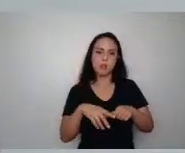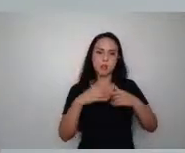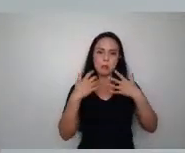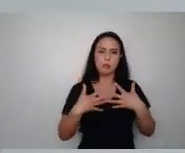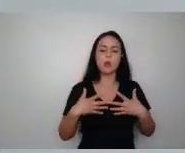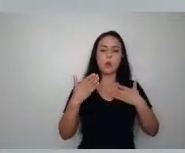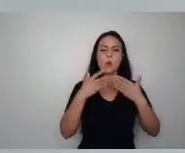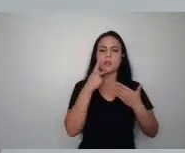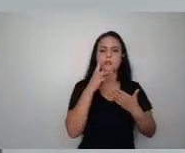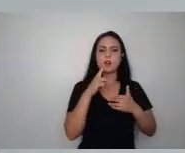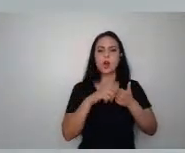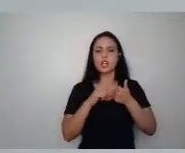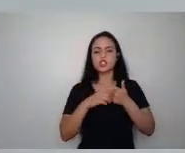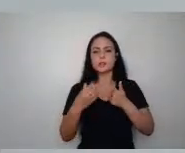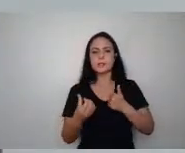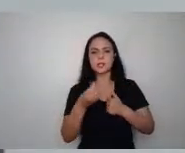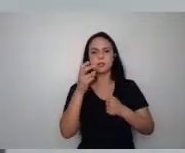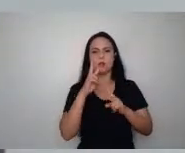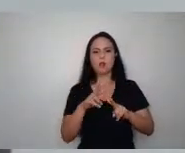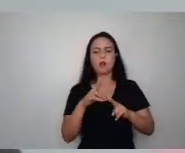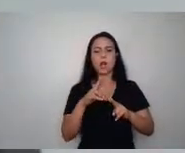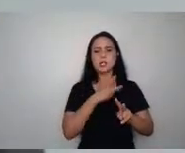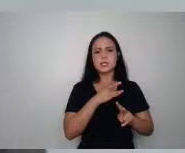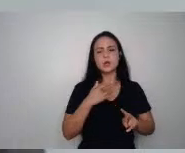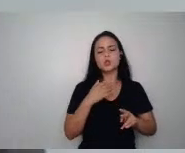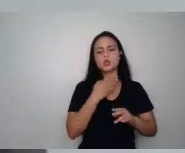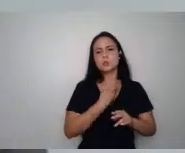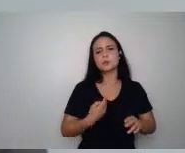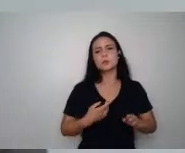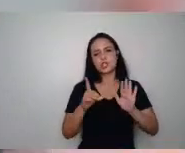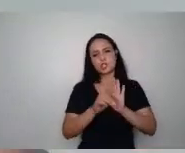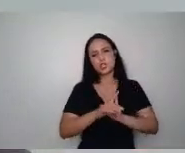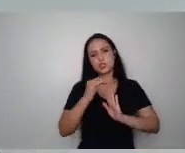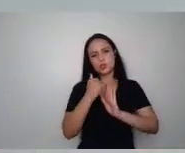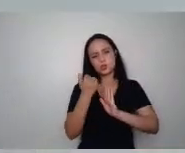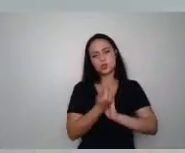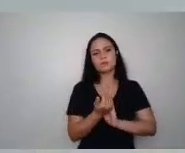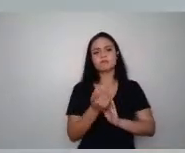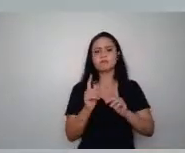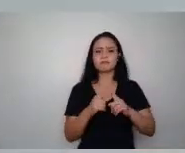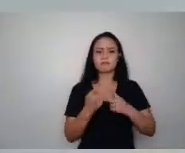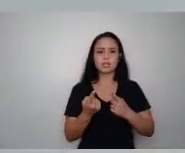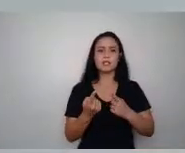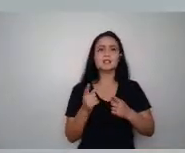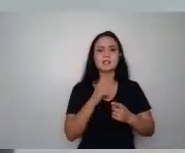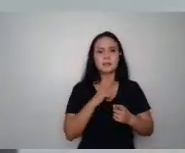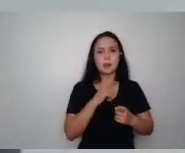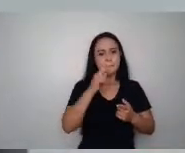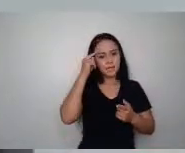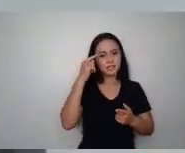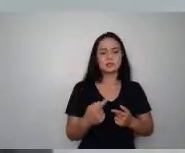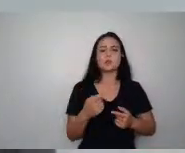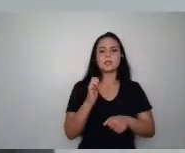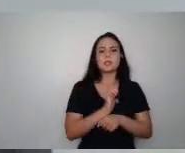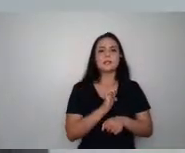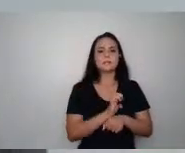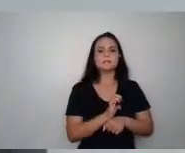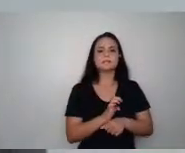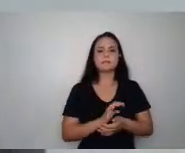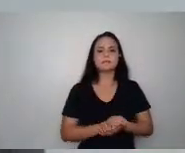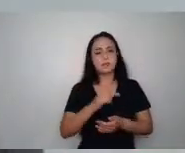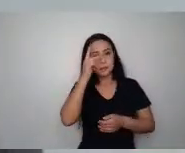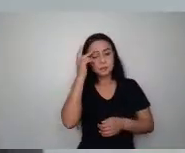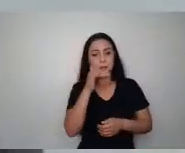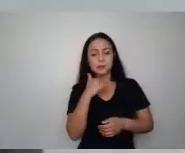they are a provision, because when it says in 6th article that public health is a right of everyone, but it's also an obligation provided